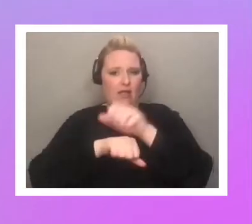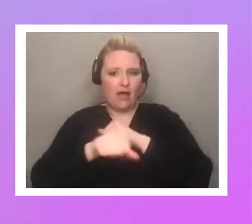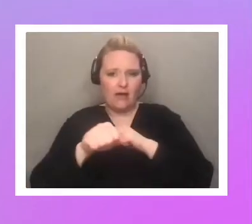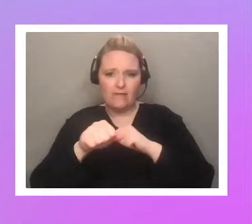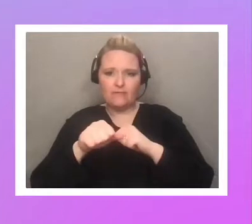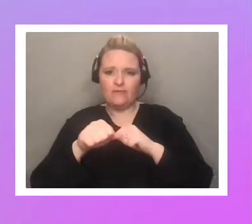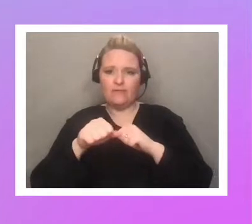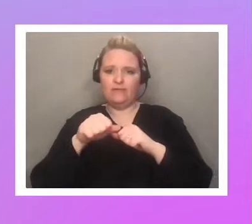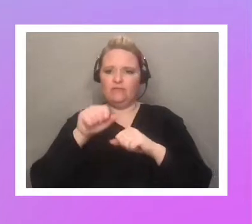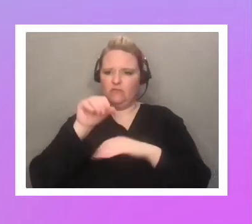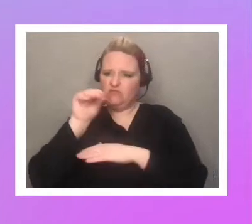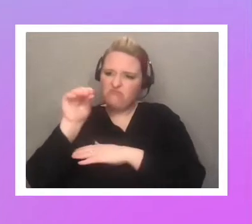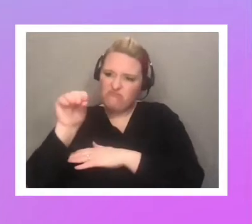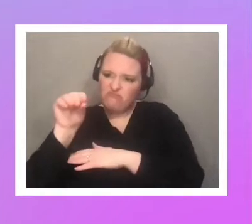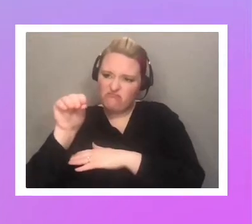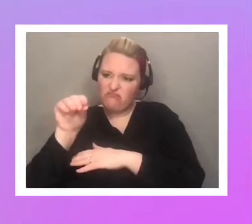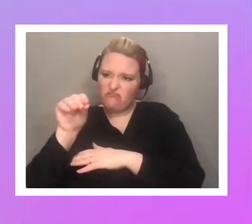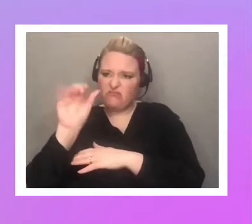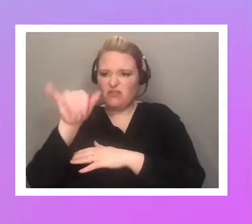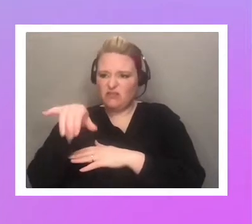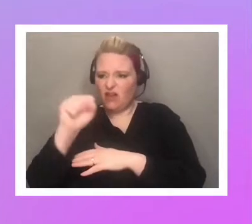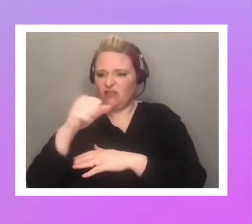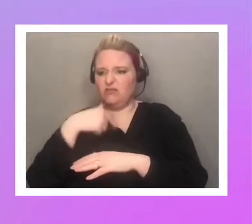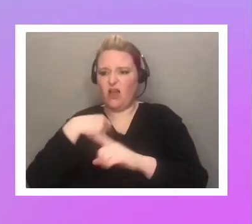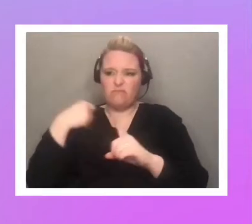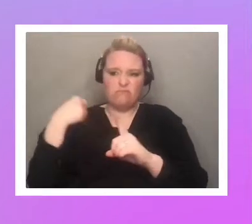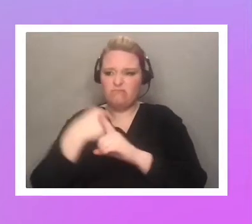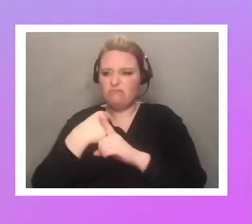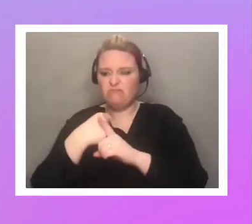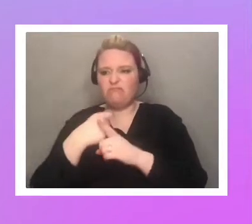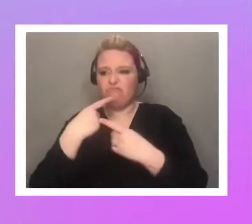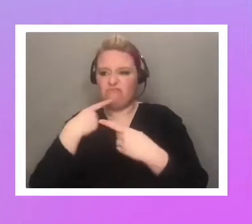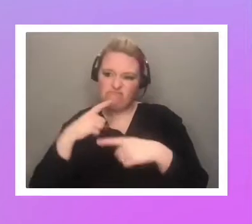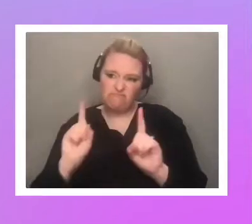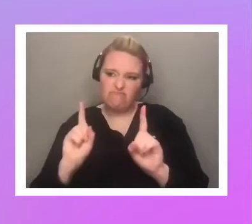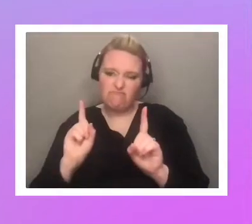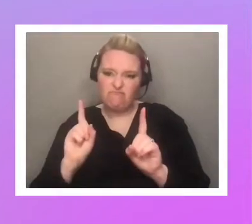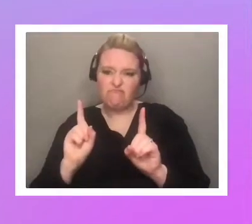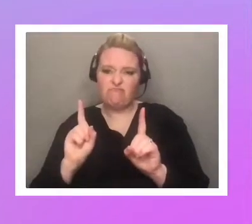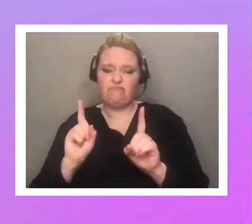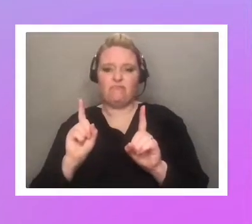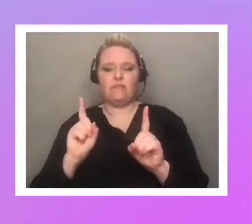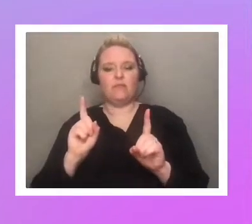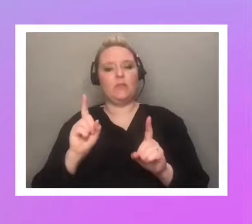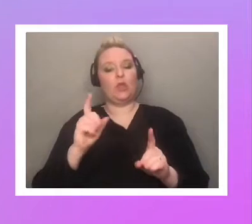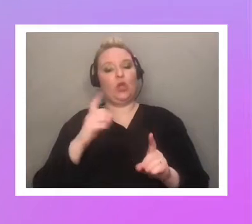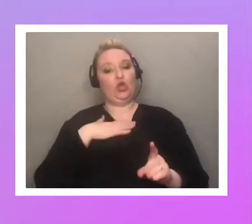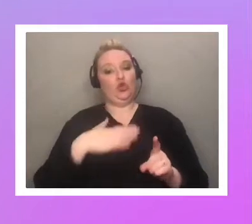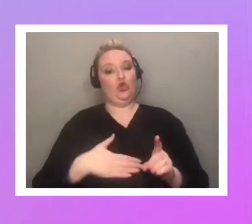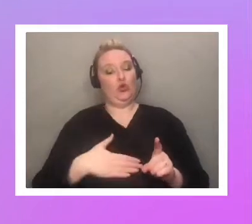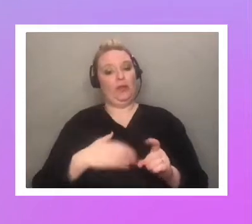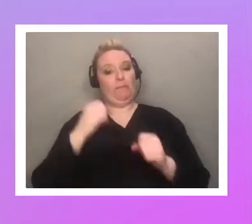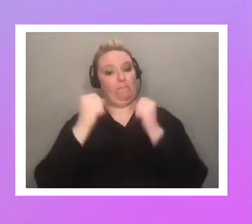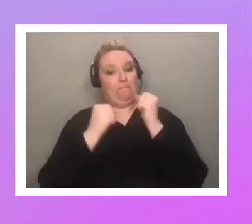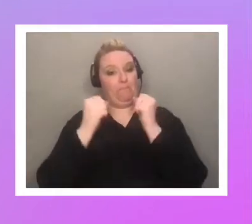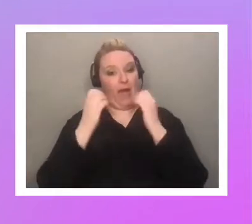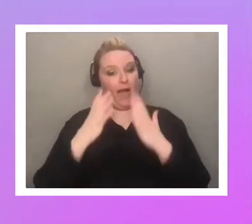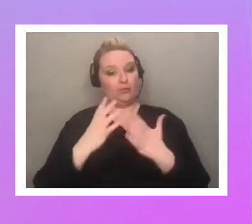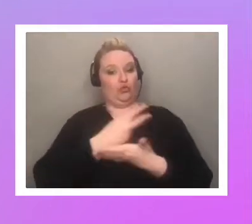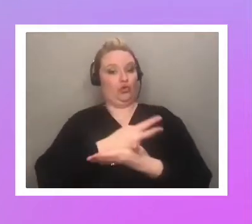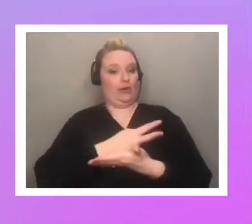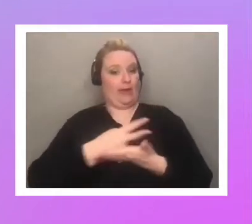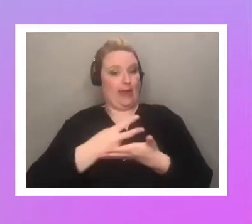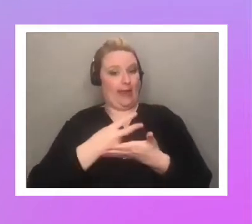super yeah, I did this kind of attitude, with a human boxer laying on the